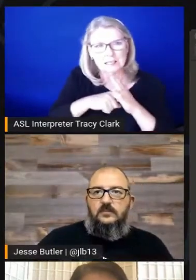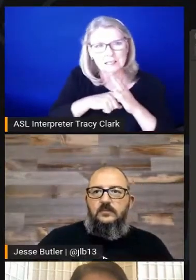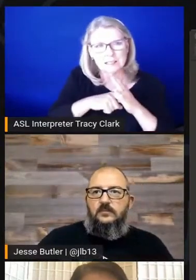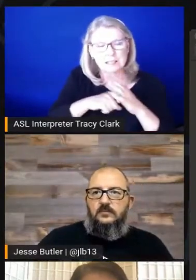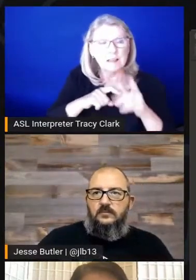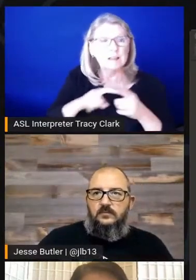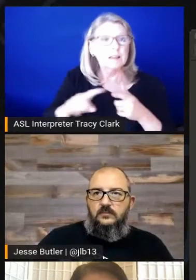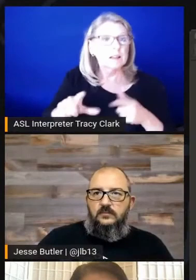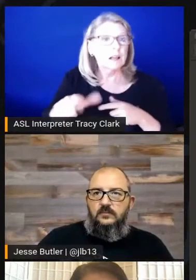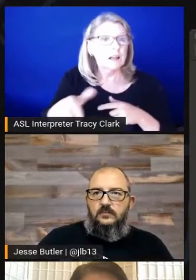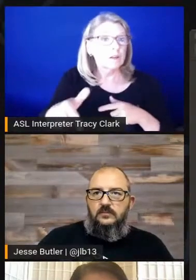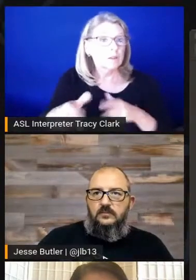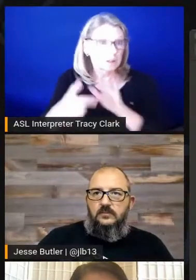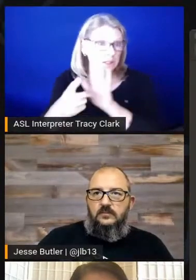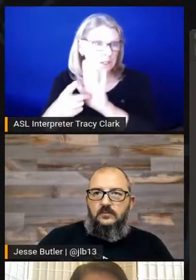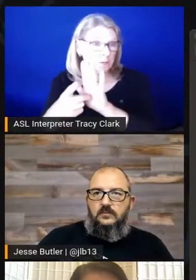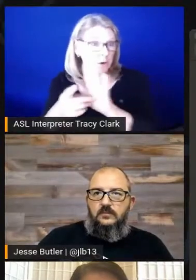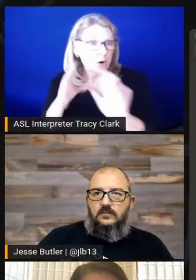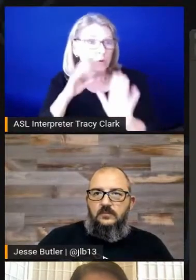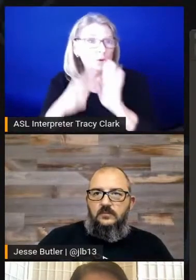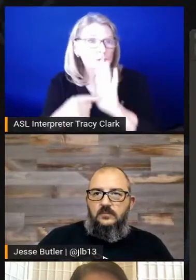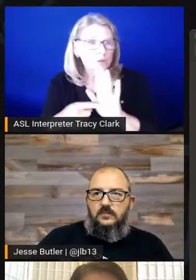I'll show you where exactly this comes into play.